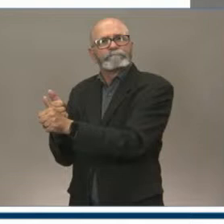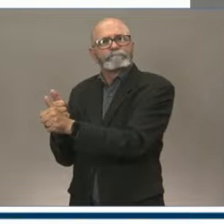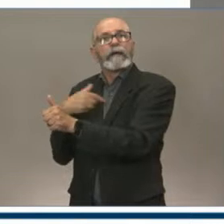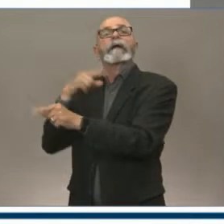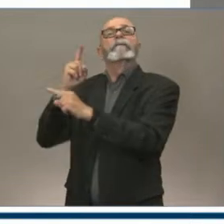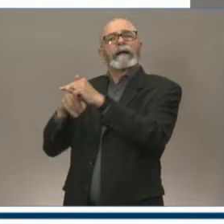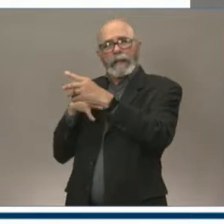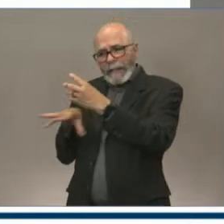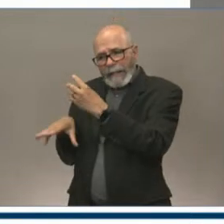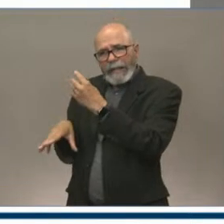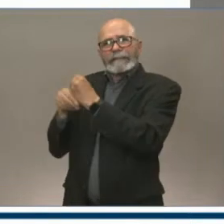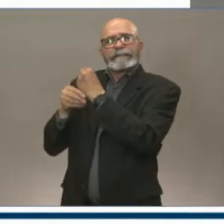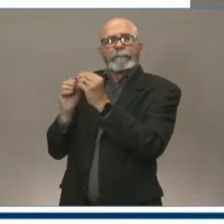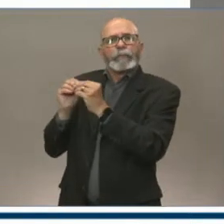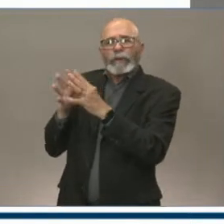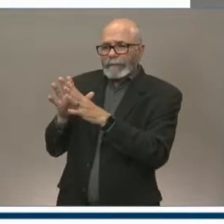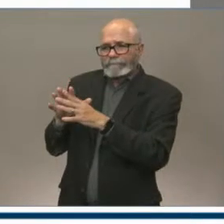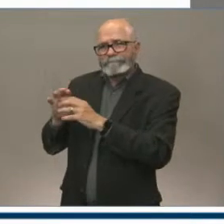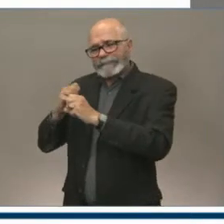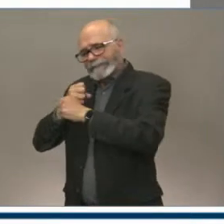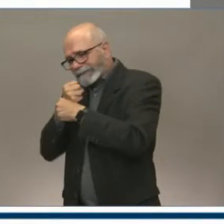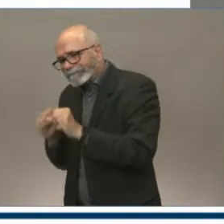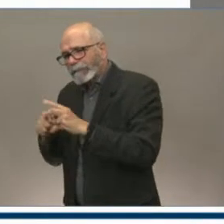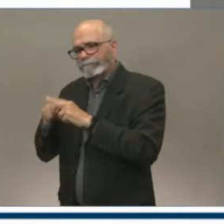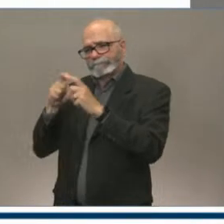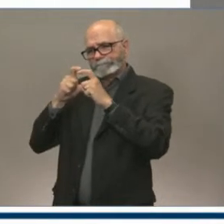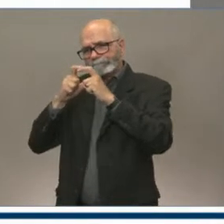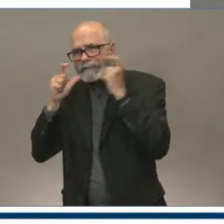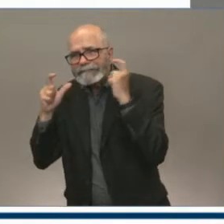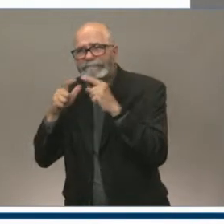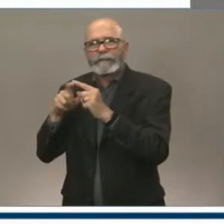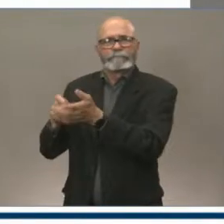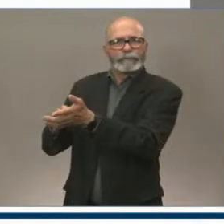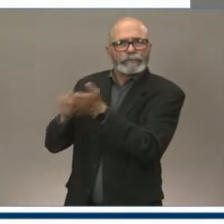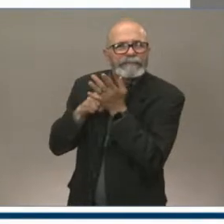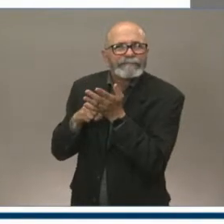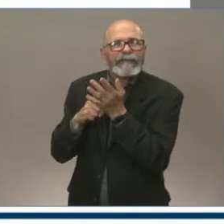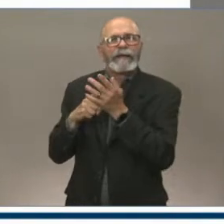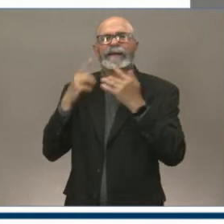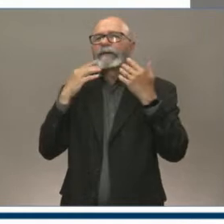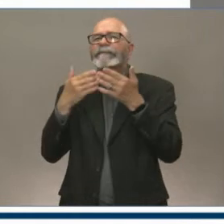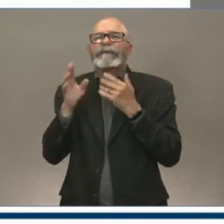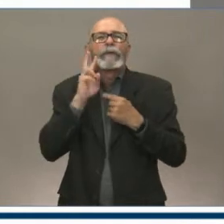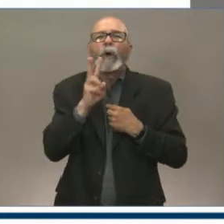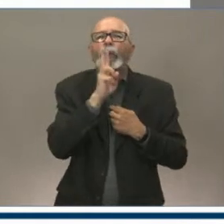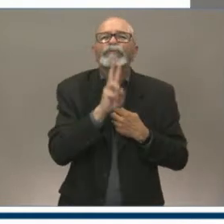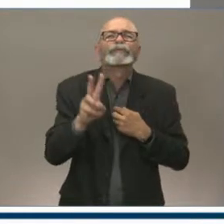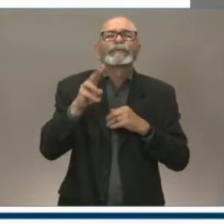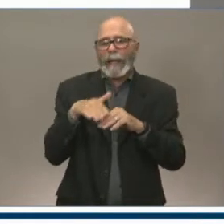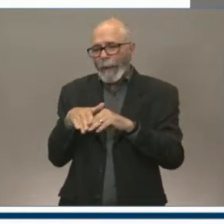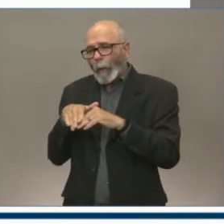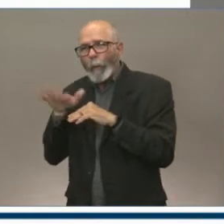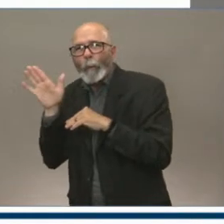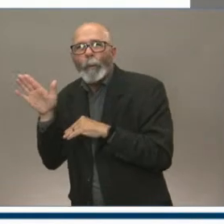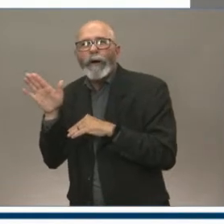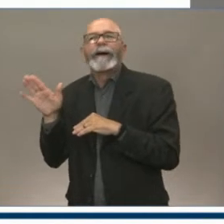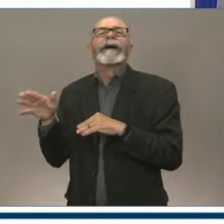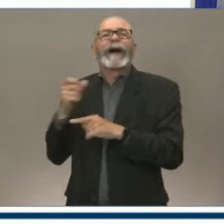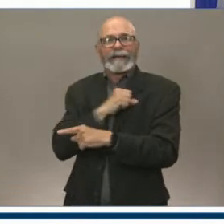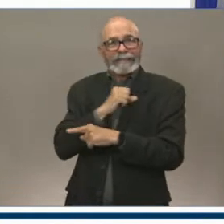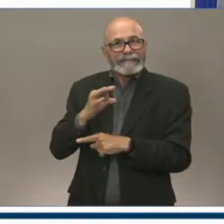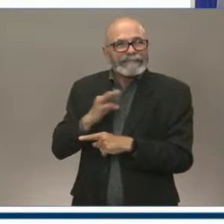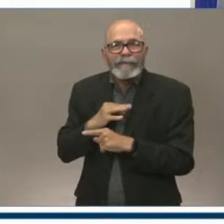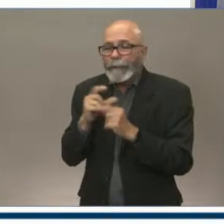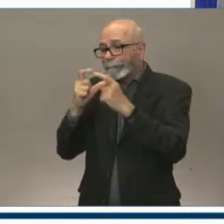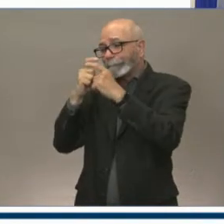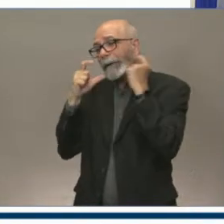by now requiring masking to be used of both staff and children in daycares as well. Go ahead,